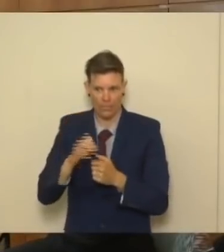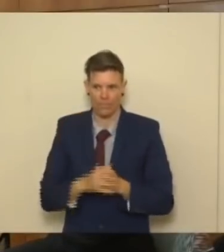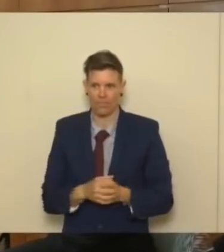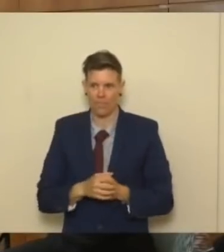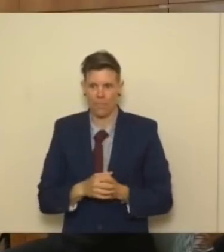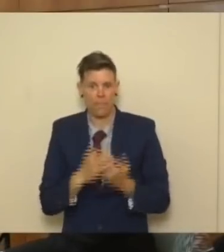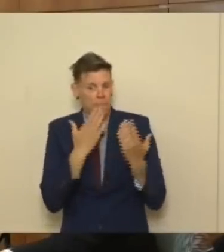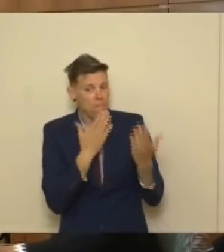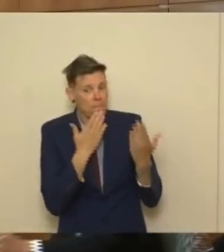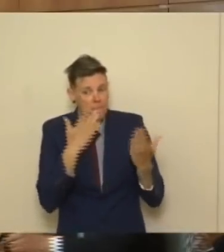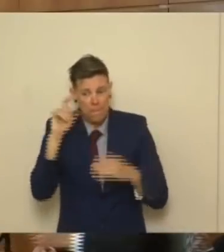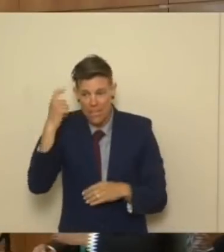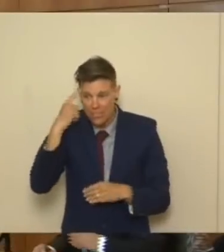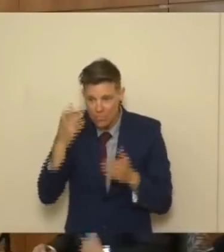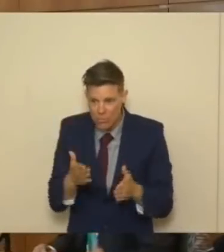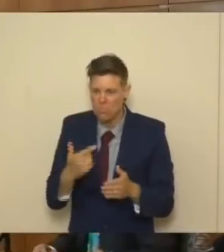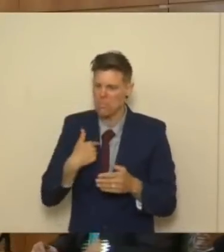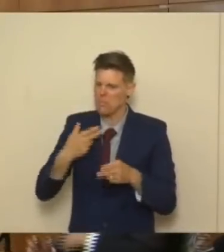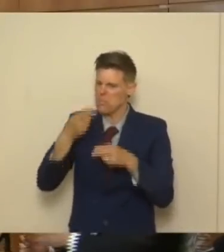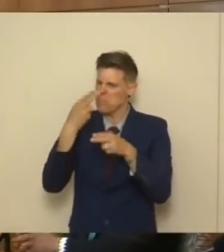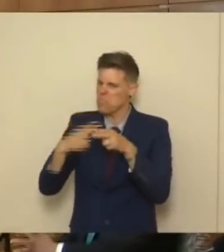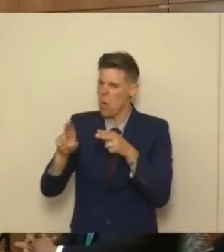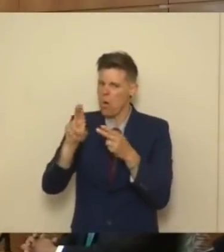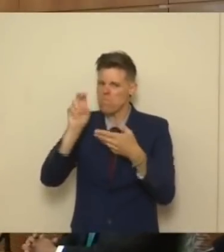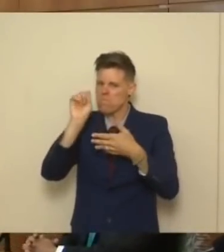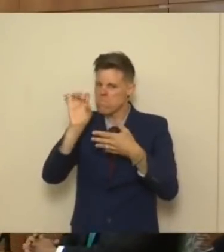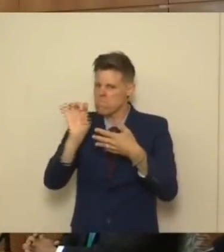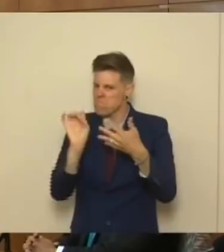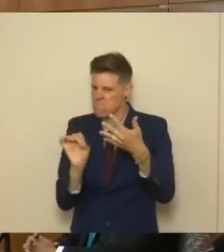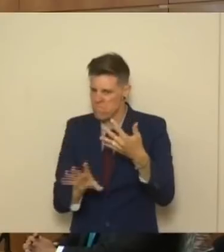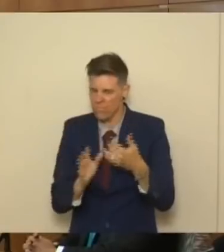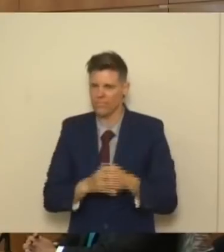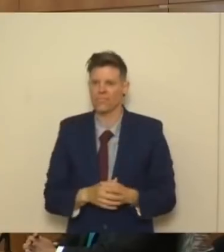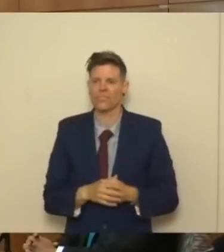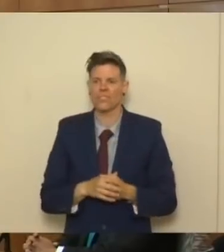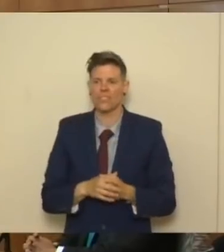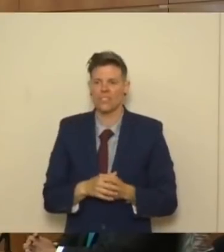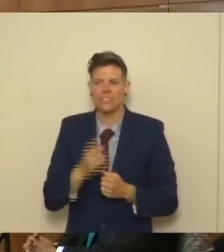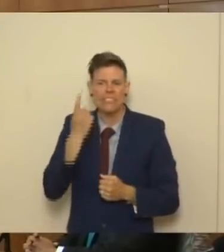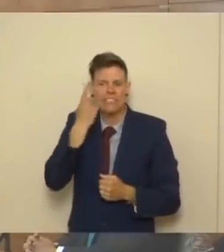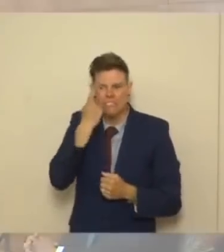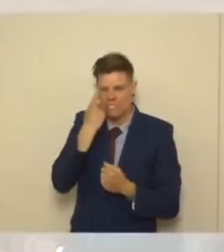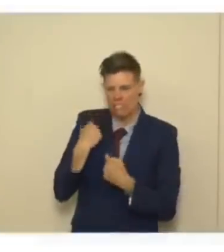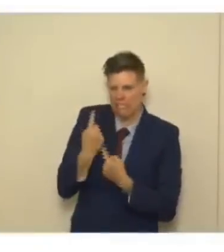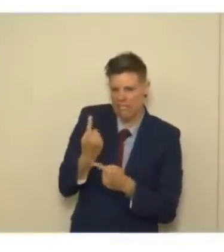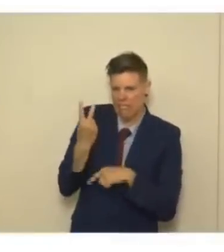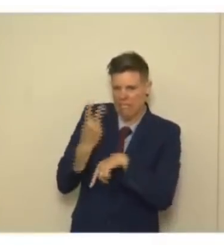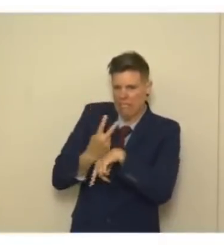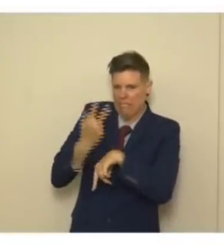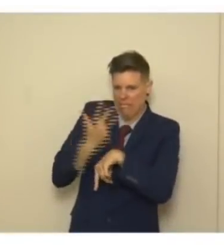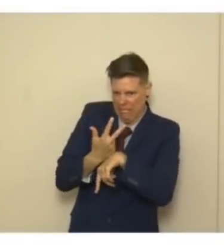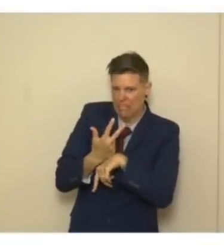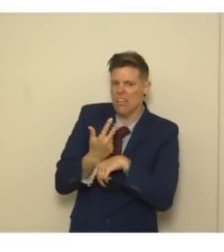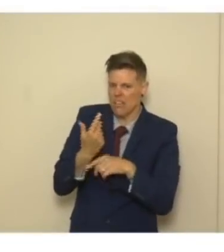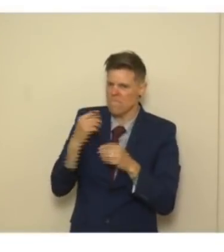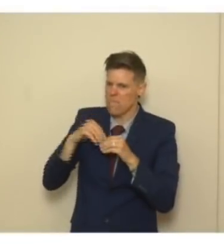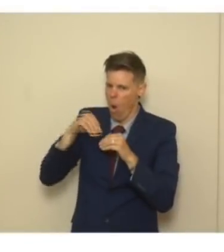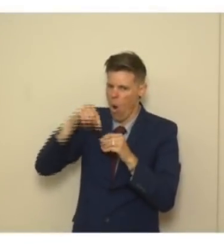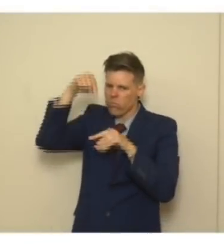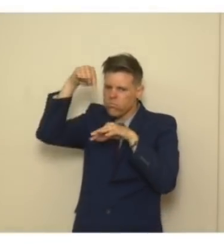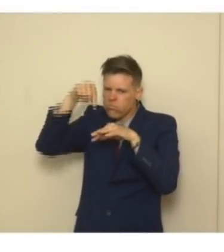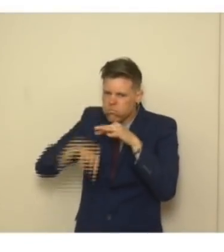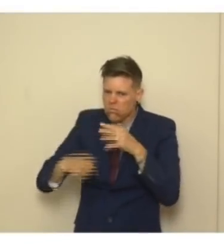more detailed data update just a few days ago. If we could go to the first slide in my deck, which has the 2 maps of New